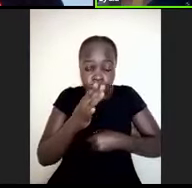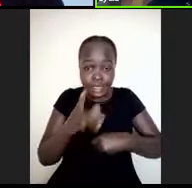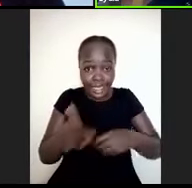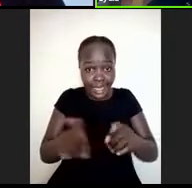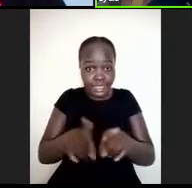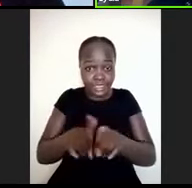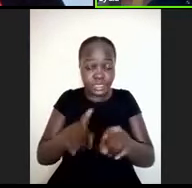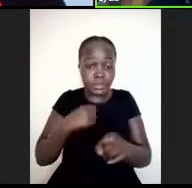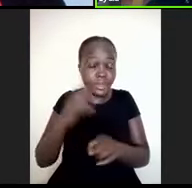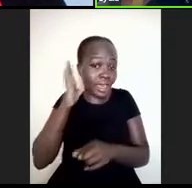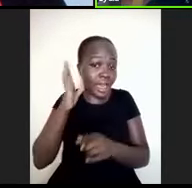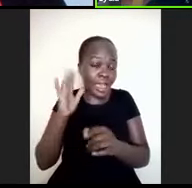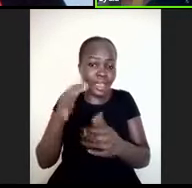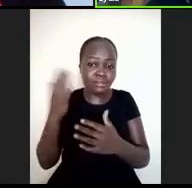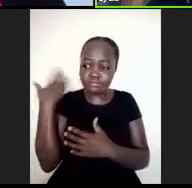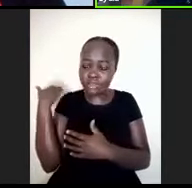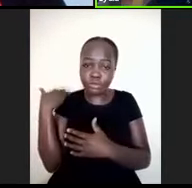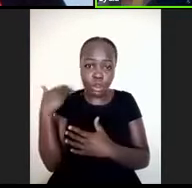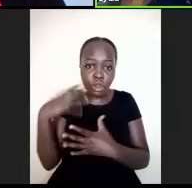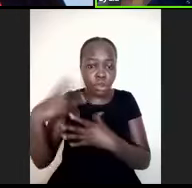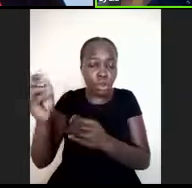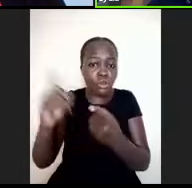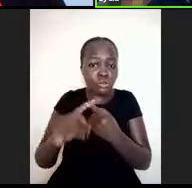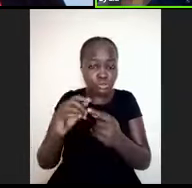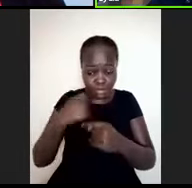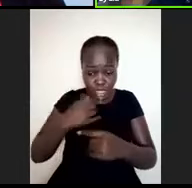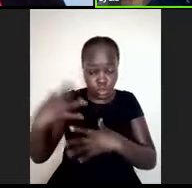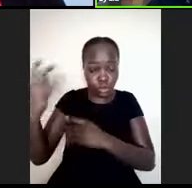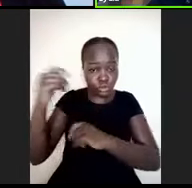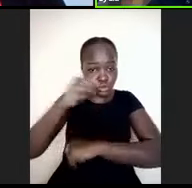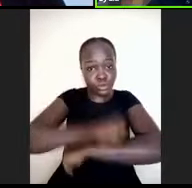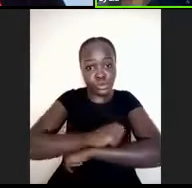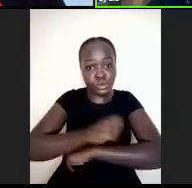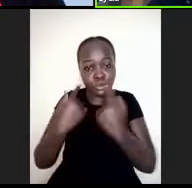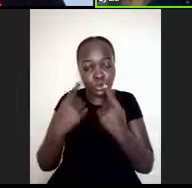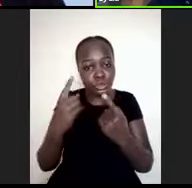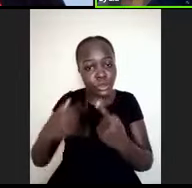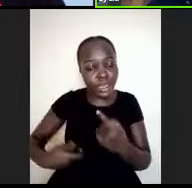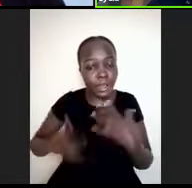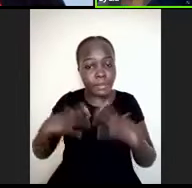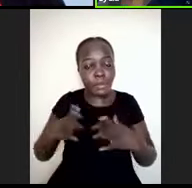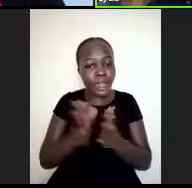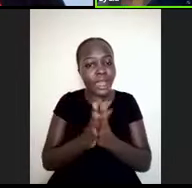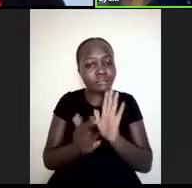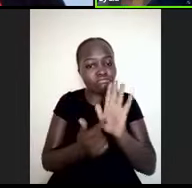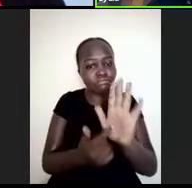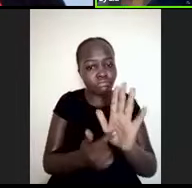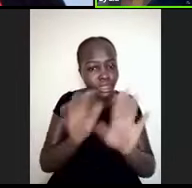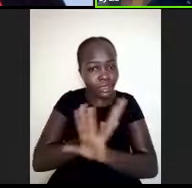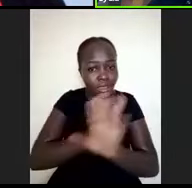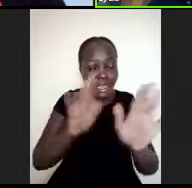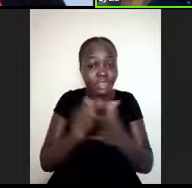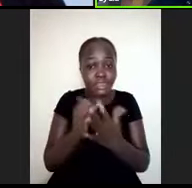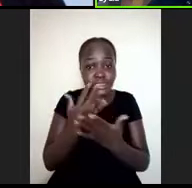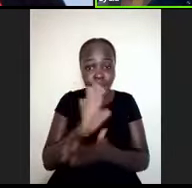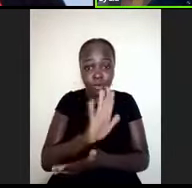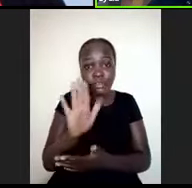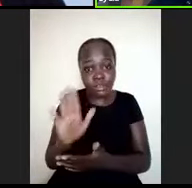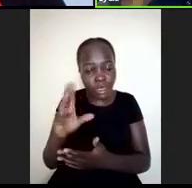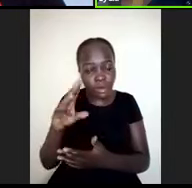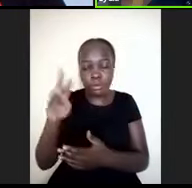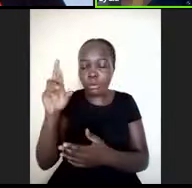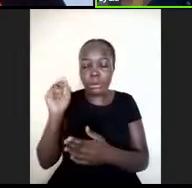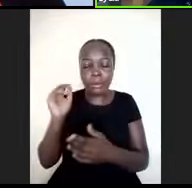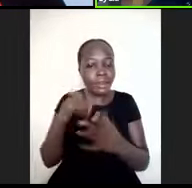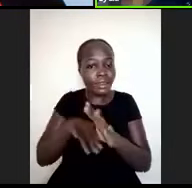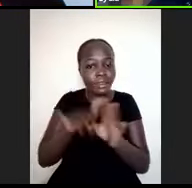to schools to talk to young people, and it came out very clearly that some of them were already